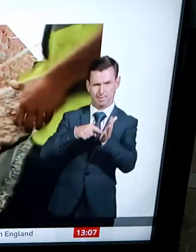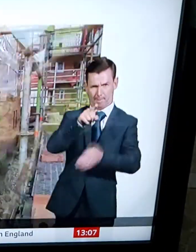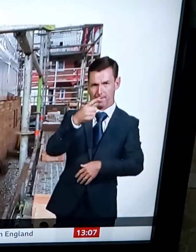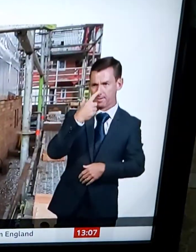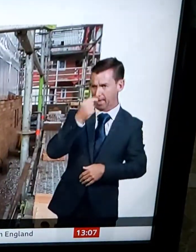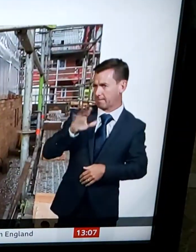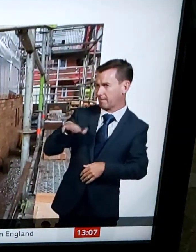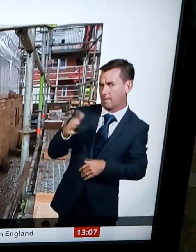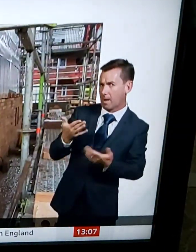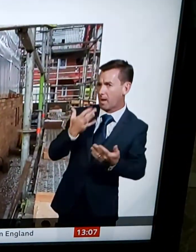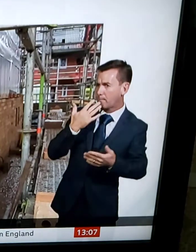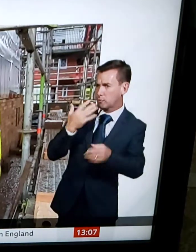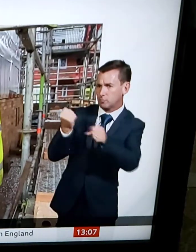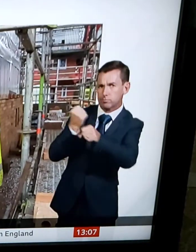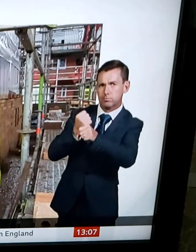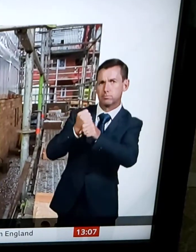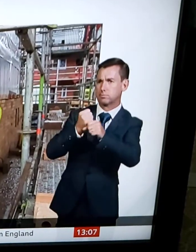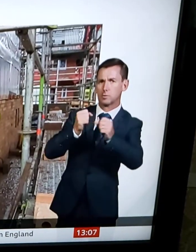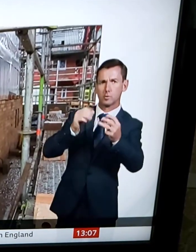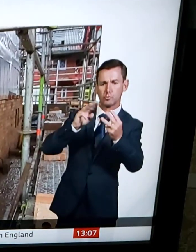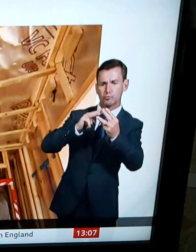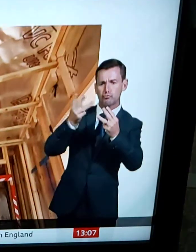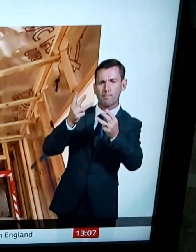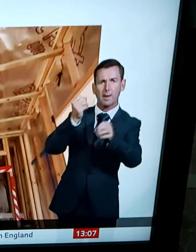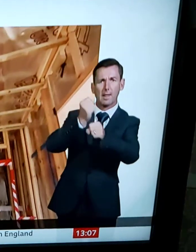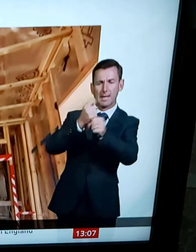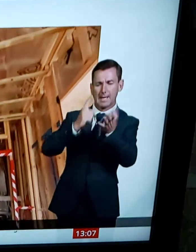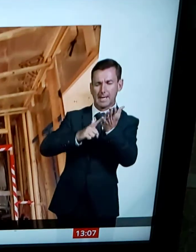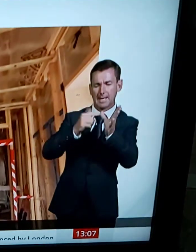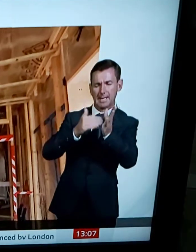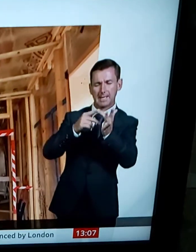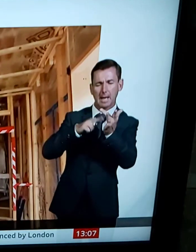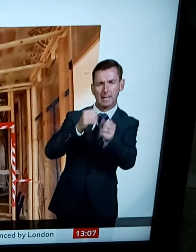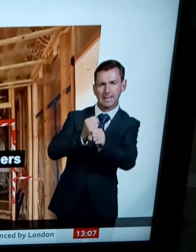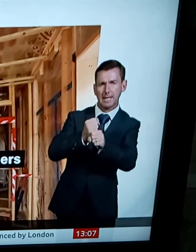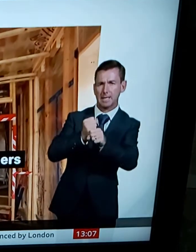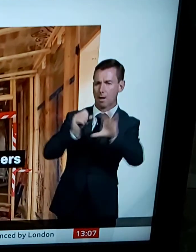not yet enough, perhaps, for the green industrial revelation voters will promise.